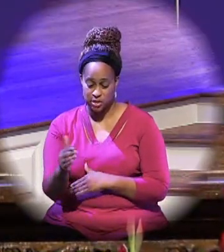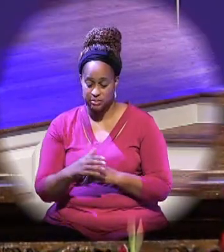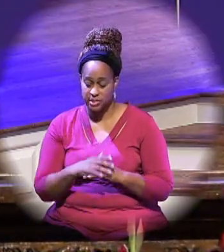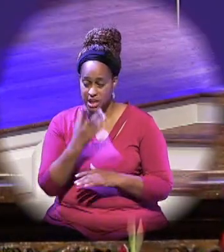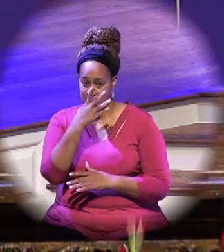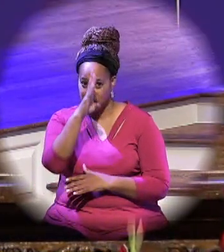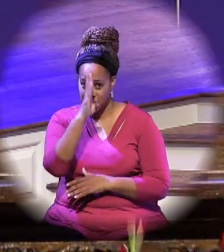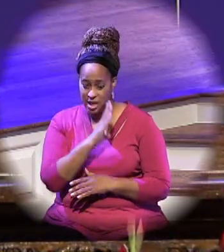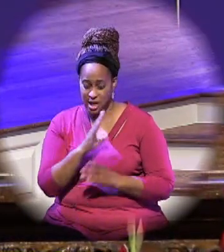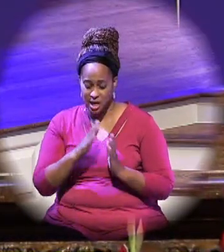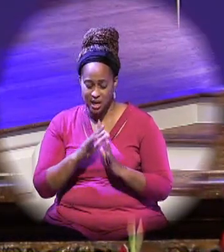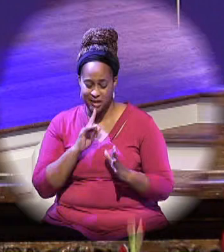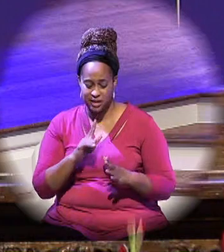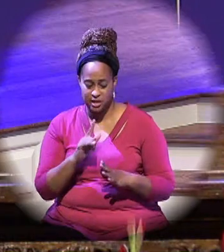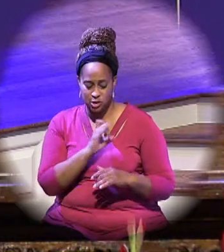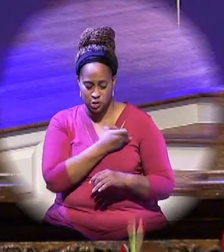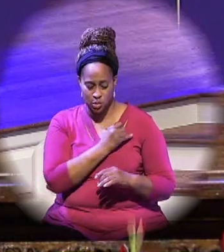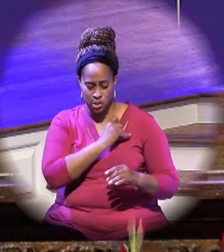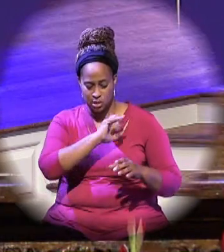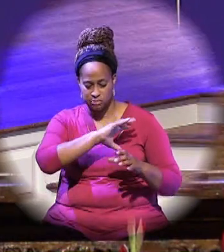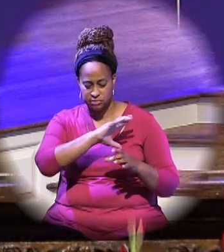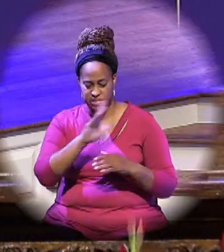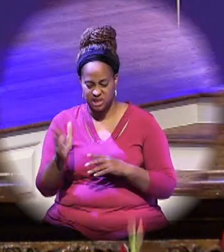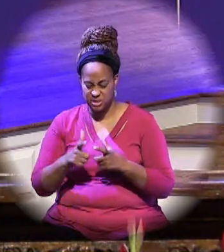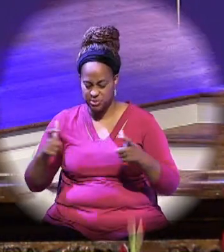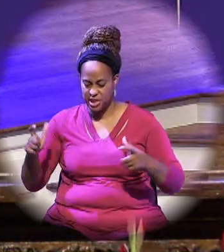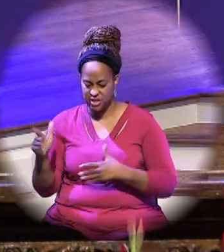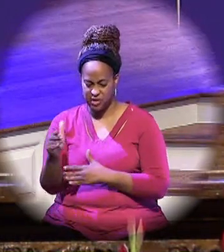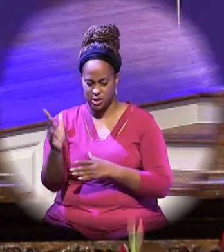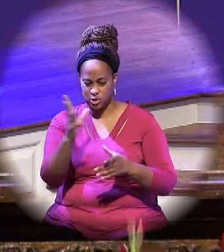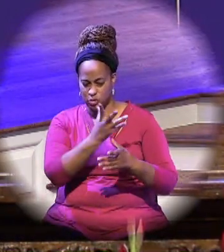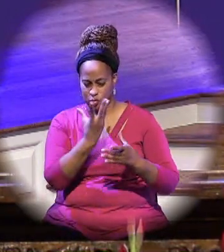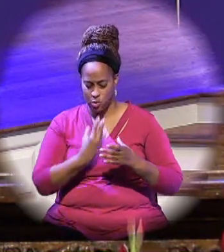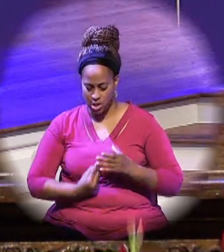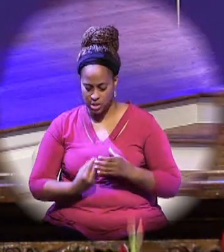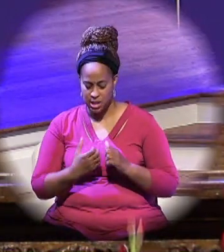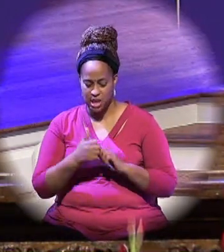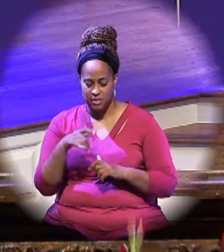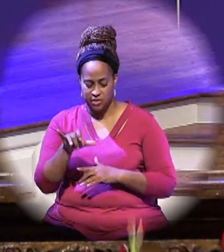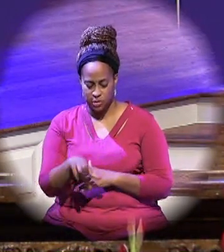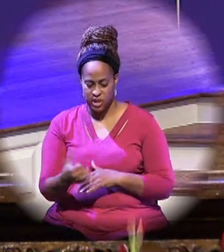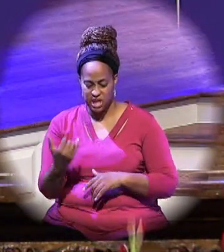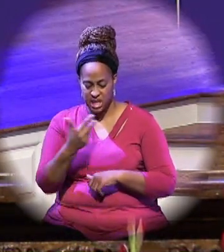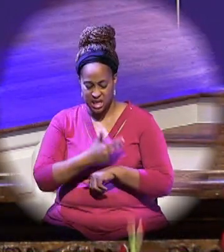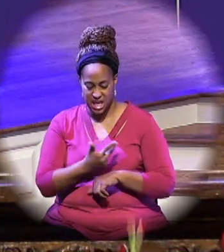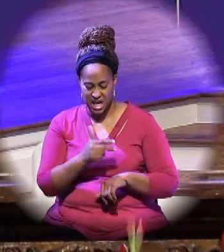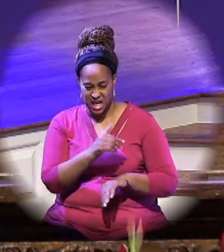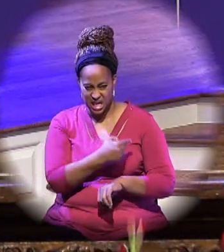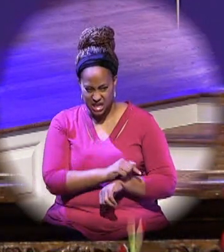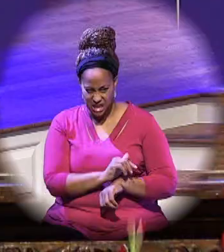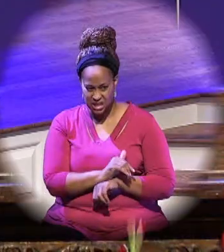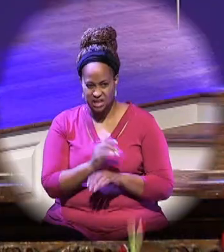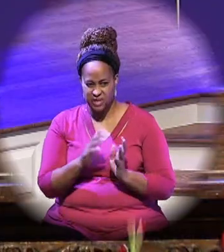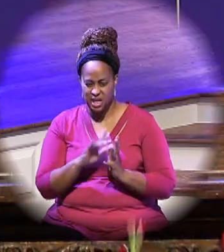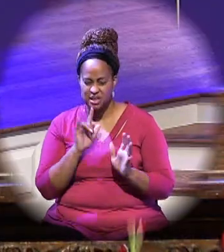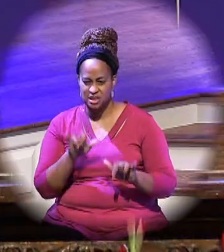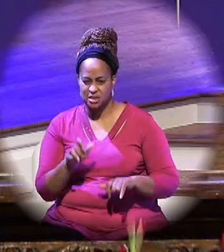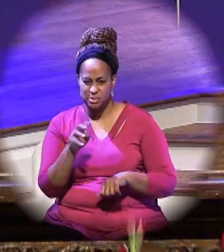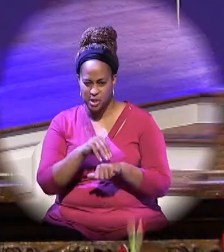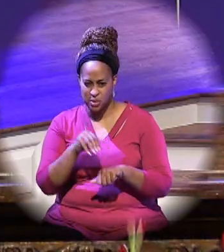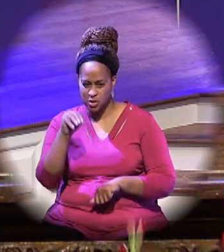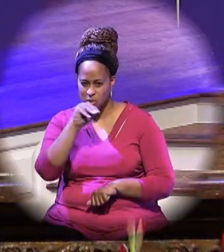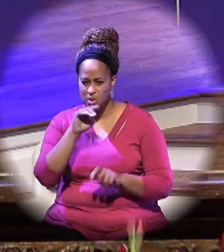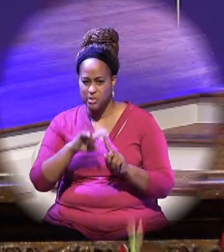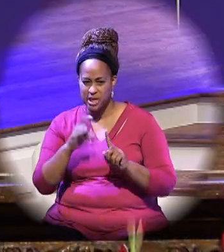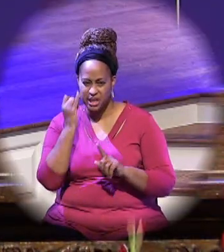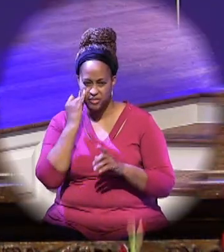God swallowed Jonah with that big fish and kept him alive for 3 days. And that is a marvelous miracle. But if you